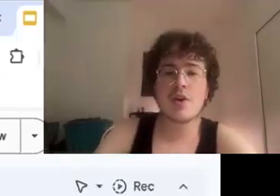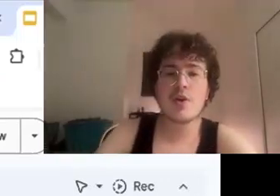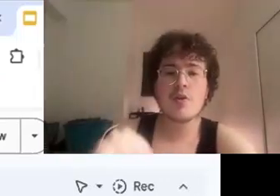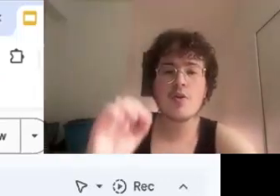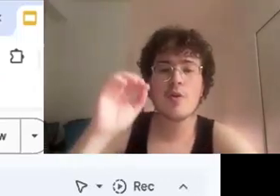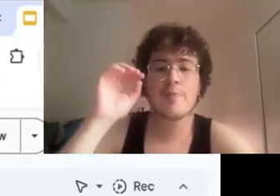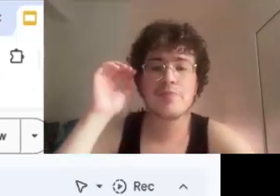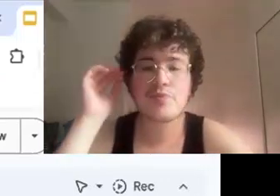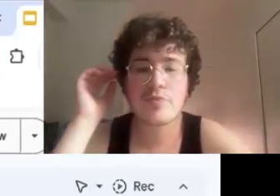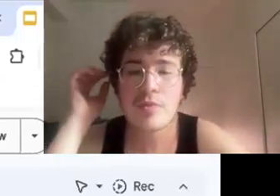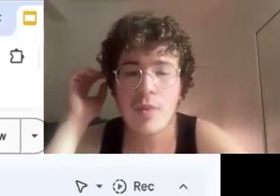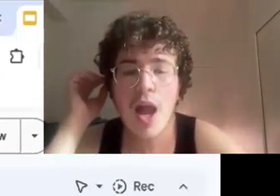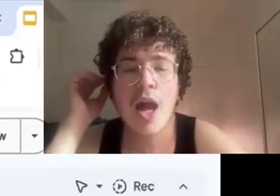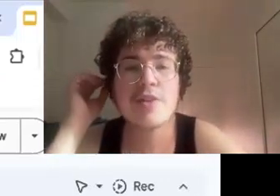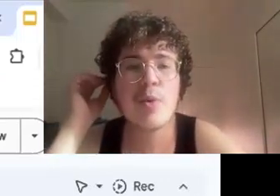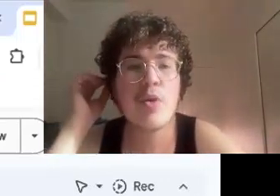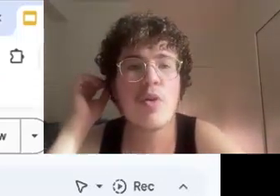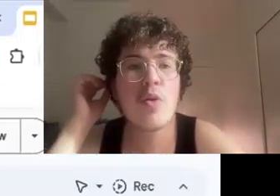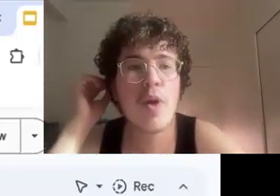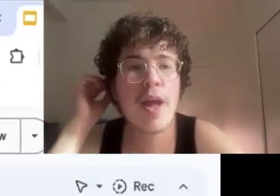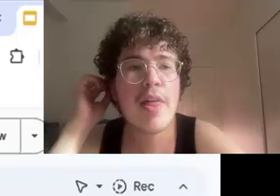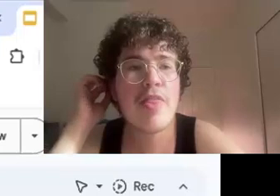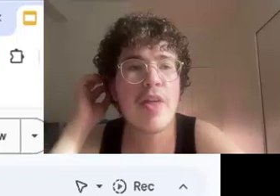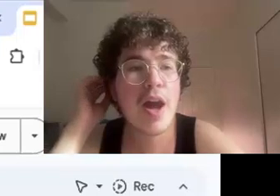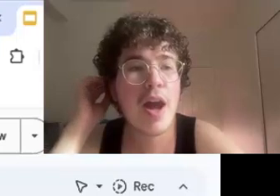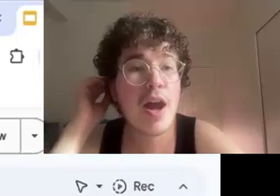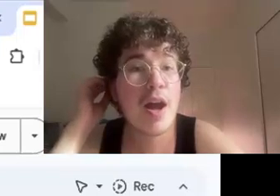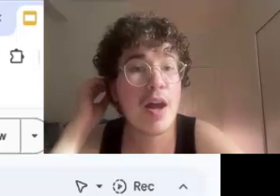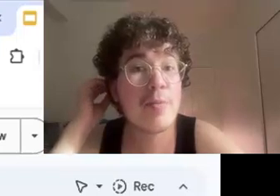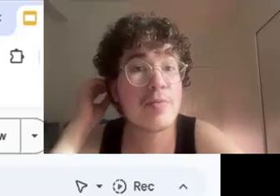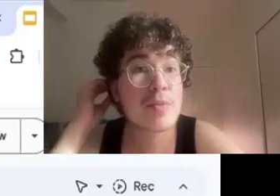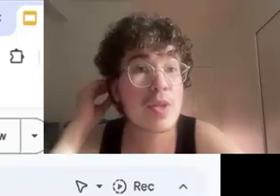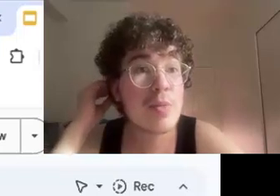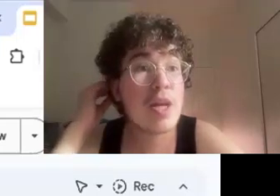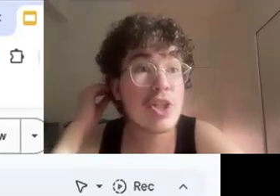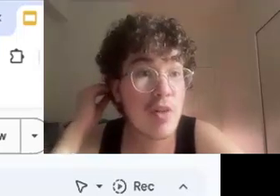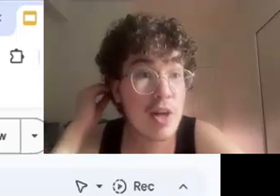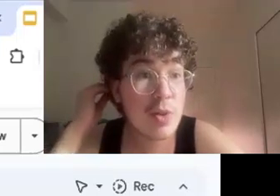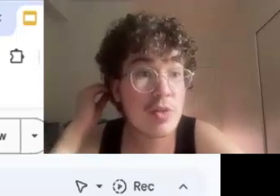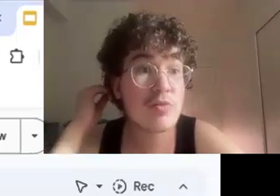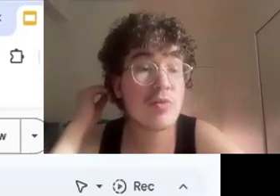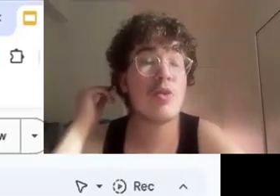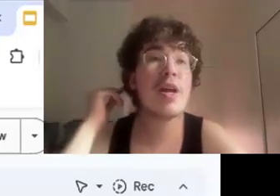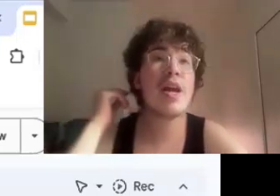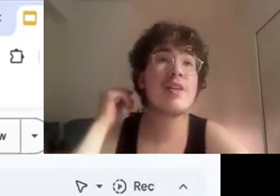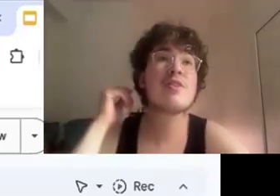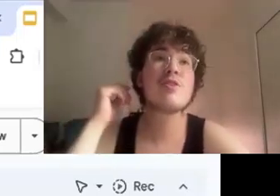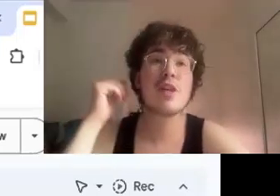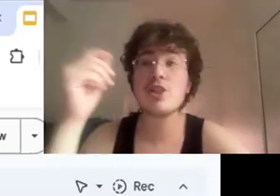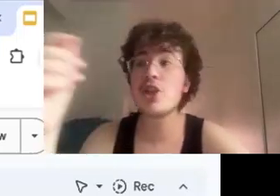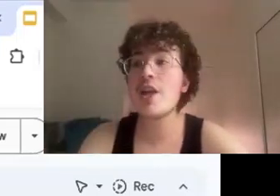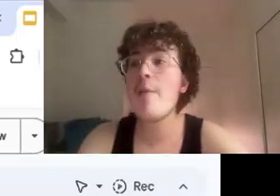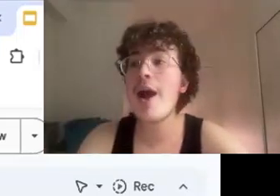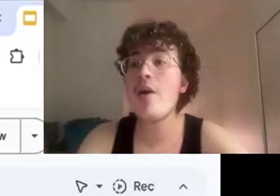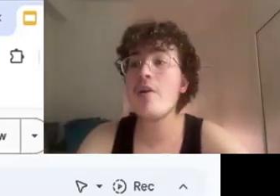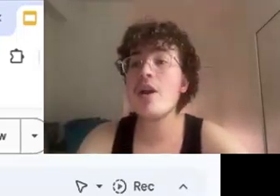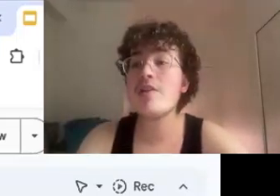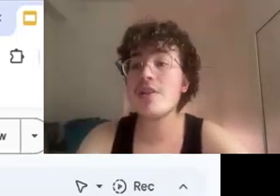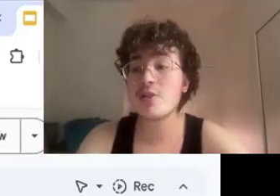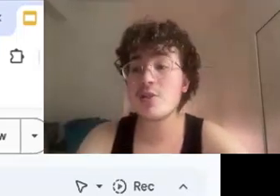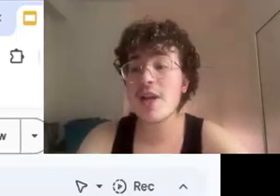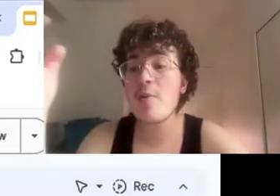Code volumes, I discovered a 1953 law that called upon the Department of Mental Hygiene, which was administering this whole